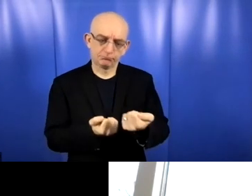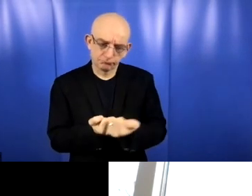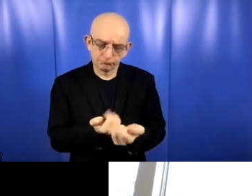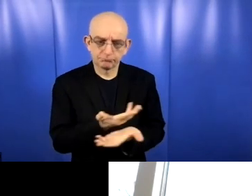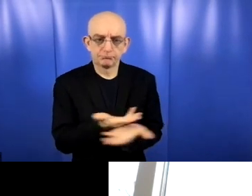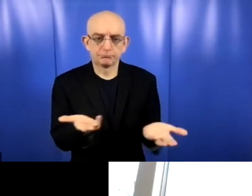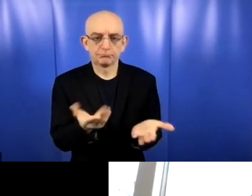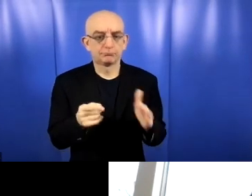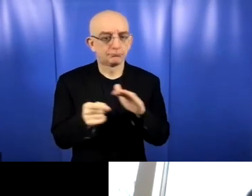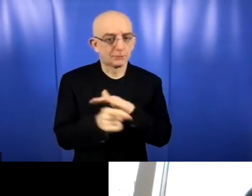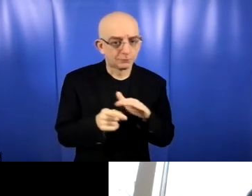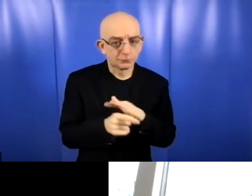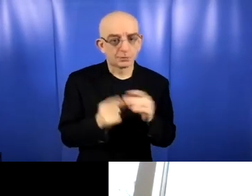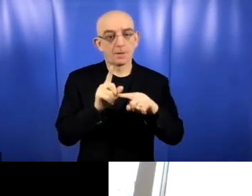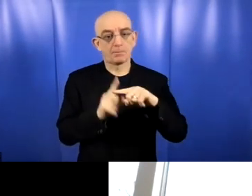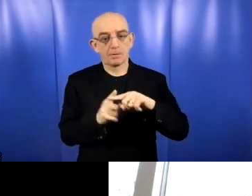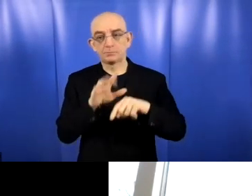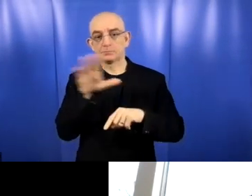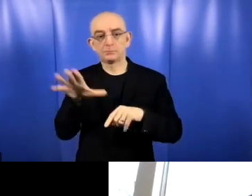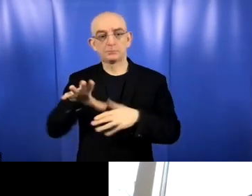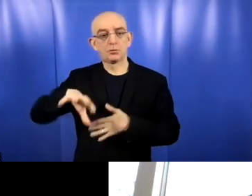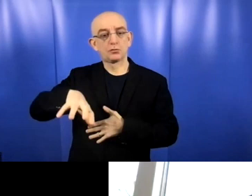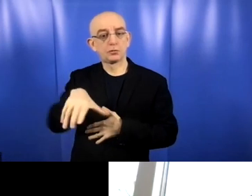to operationalize better